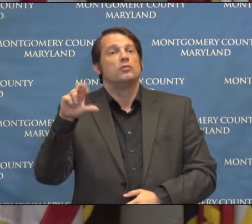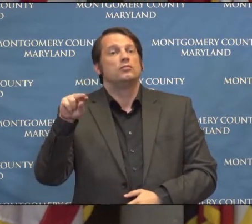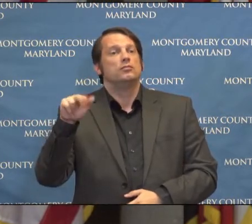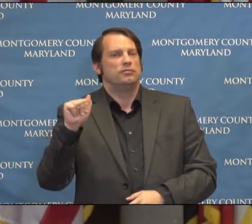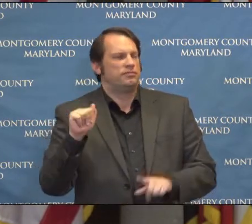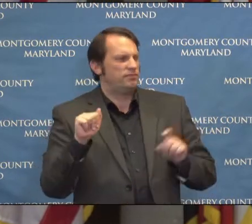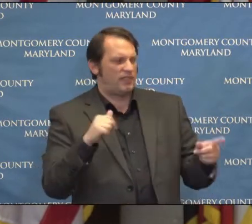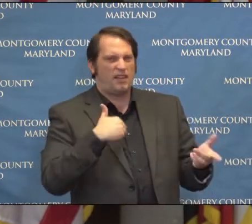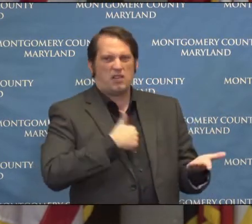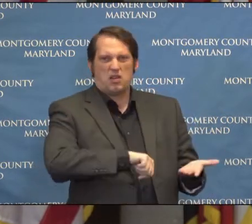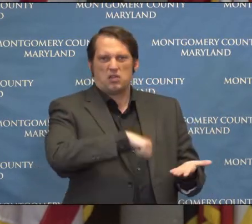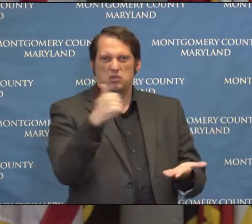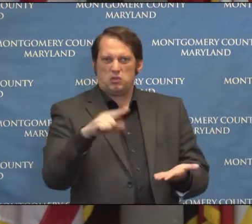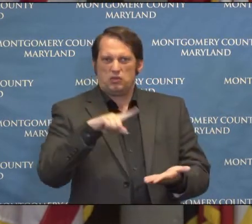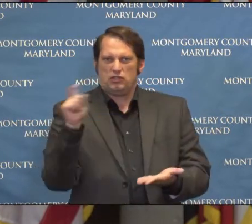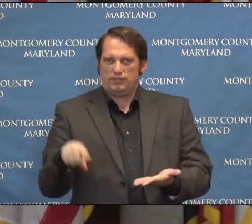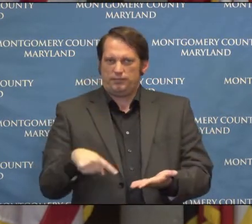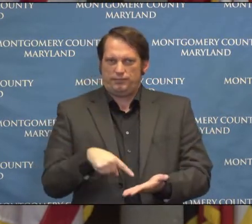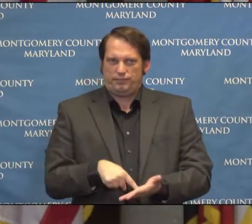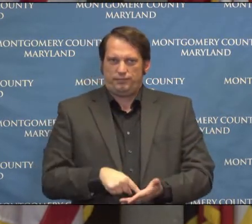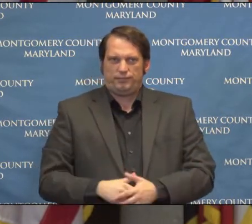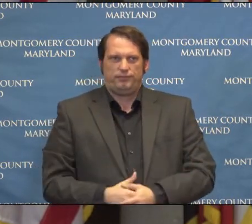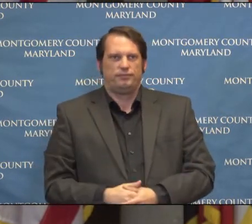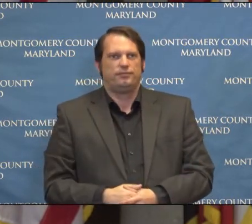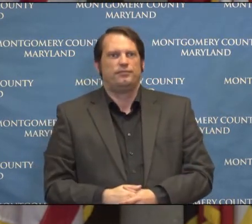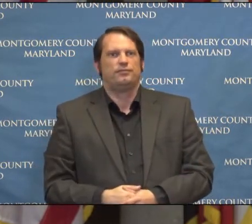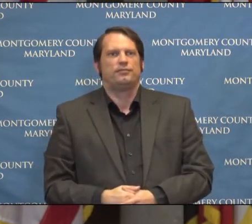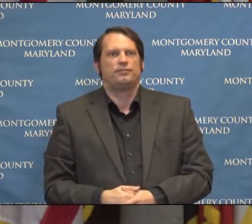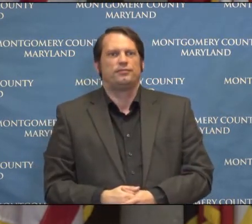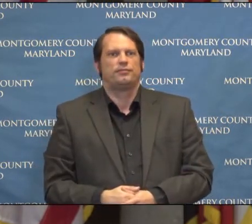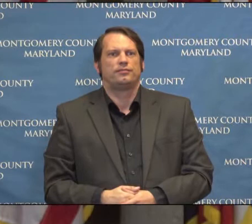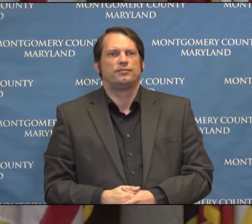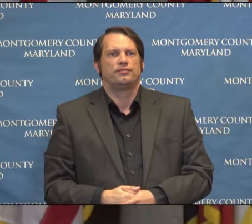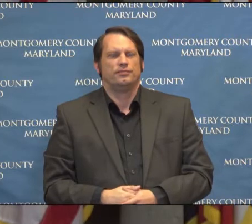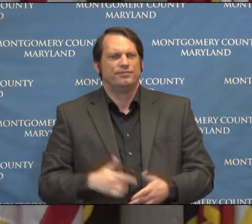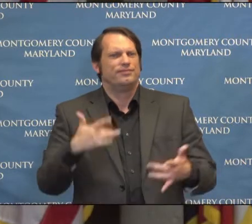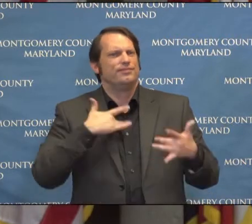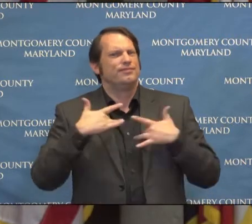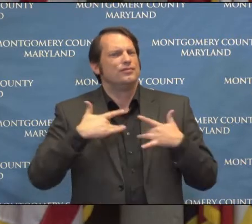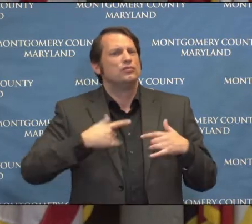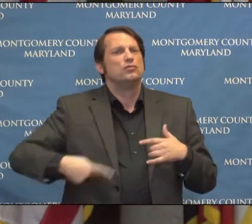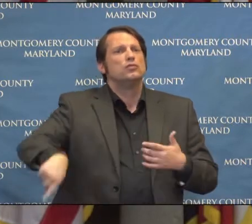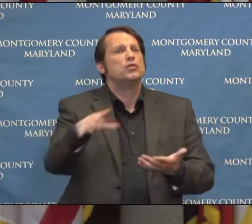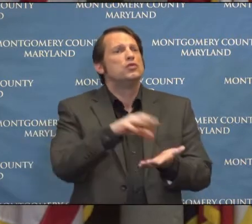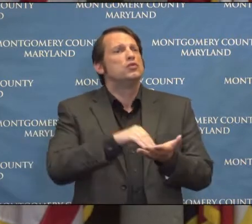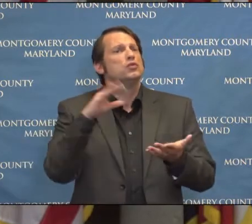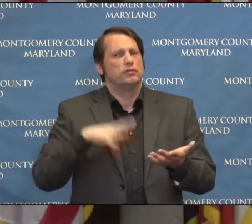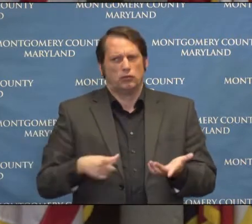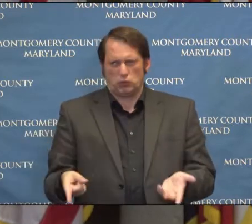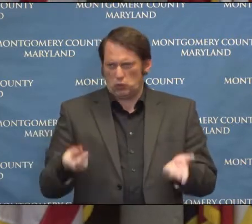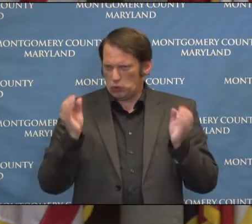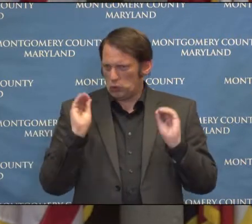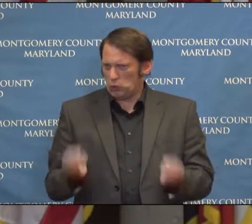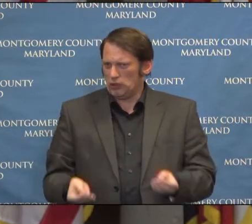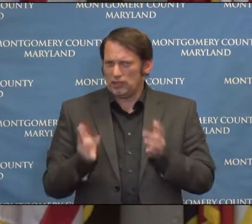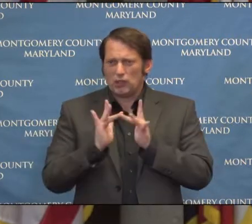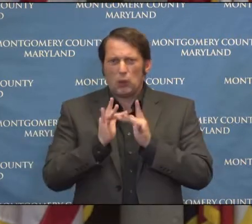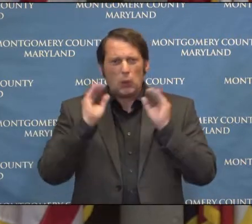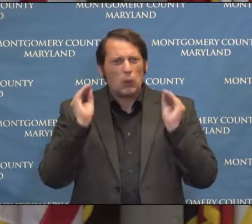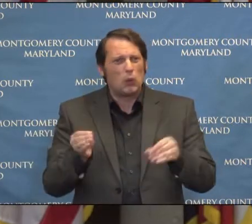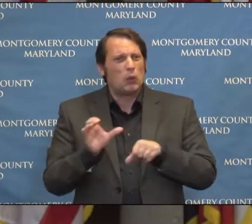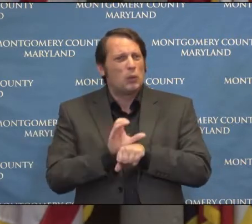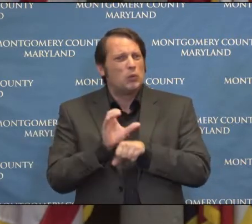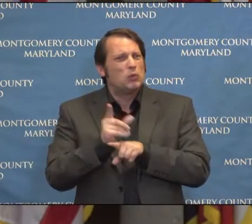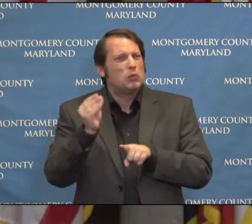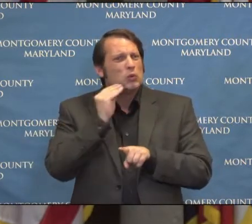particularly concerned about students who don't have a computer or access to the internet. Is MCPS still distributing the